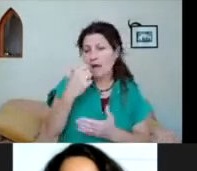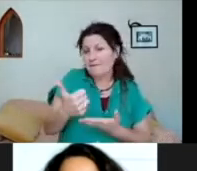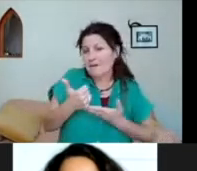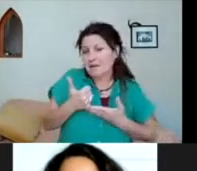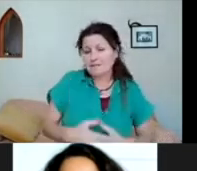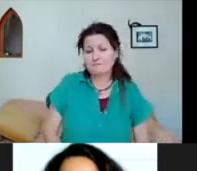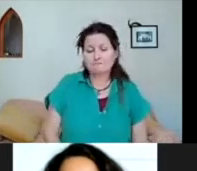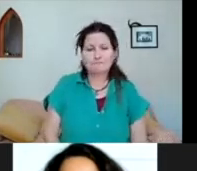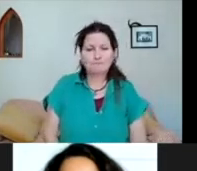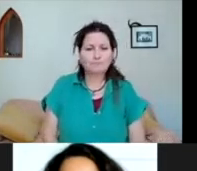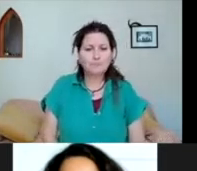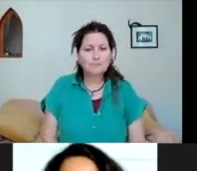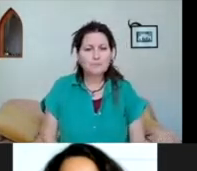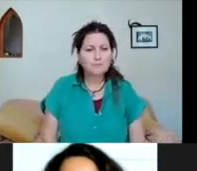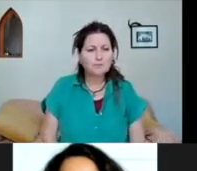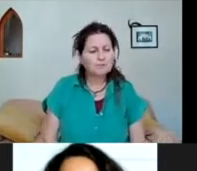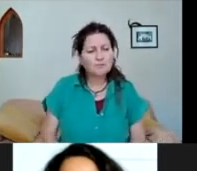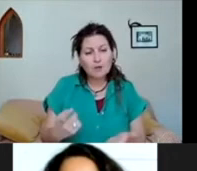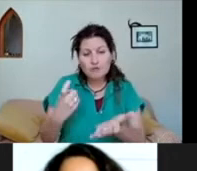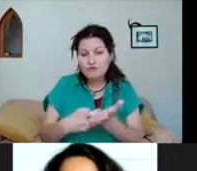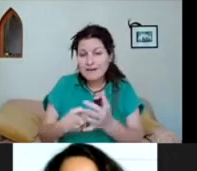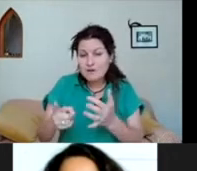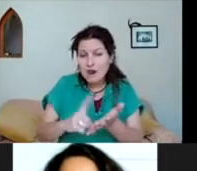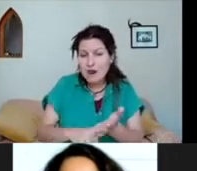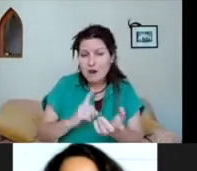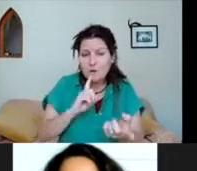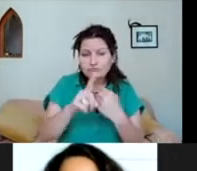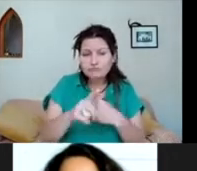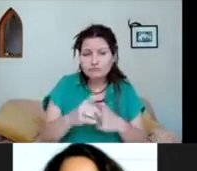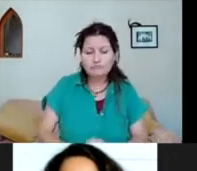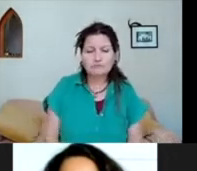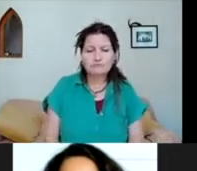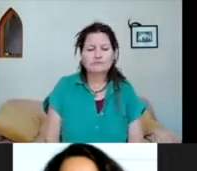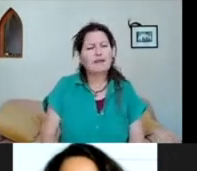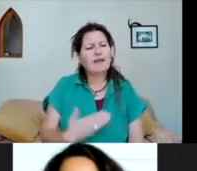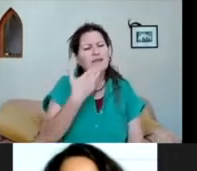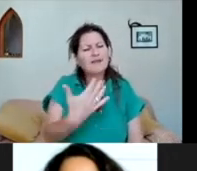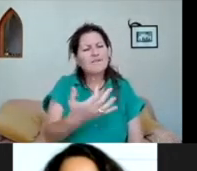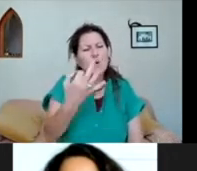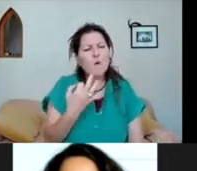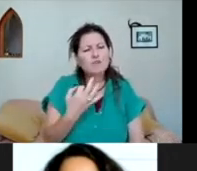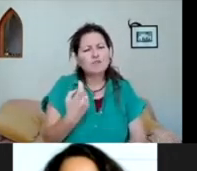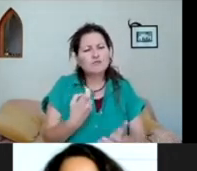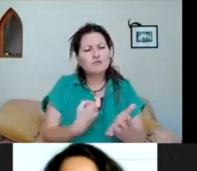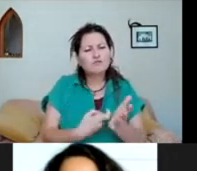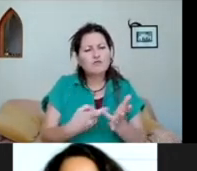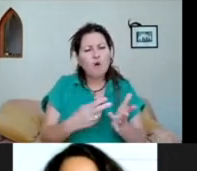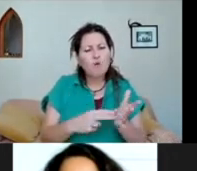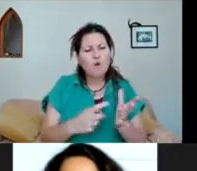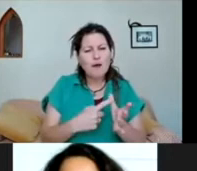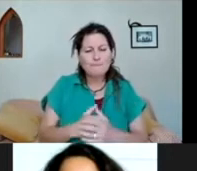Do you want to take it, Rachel? Thanks, Rona. So thank you for the question. So we don't have